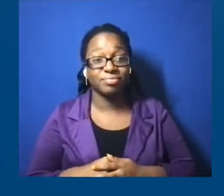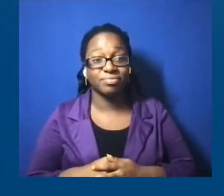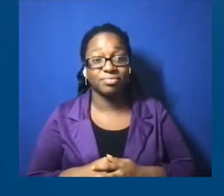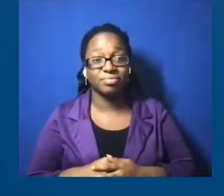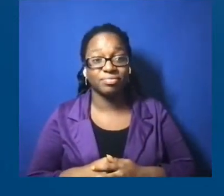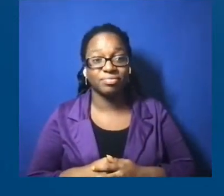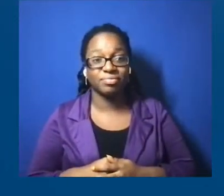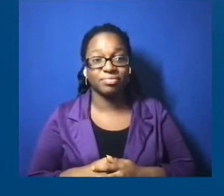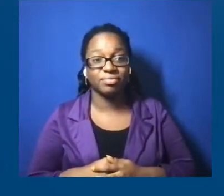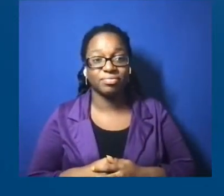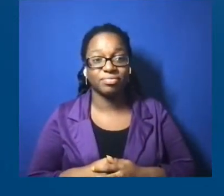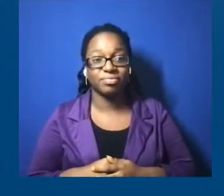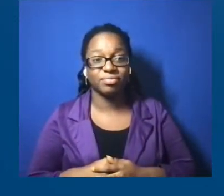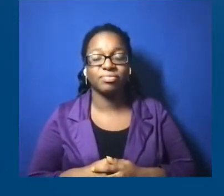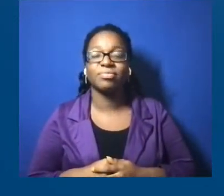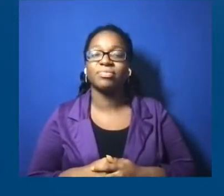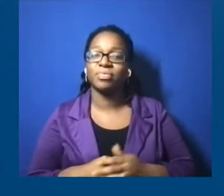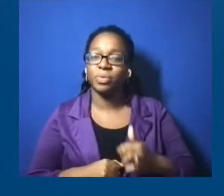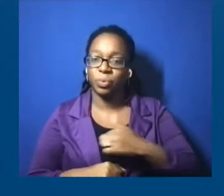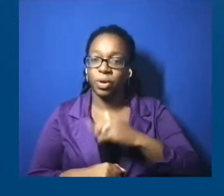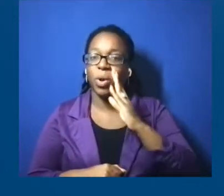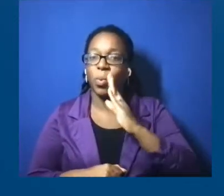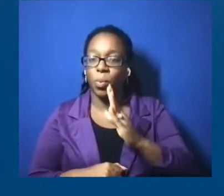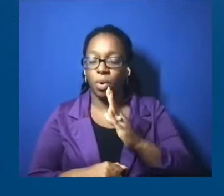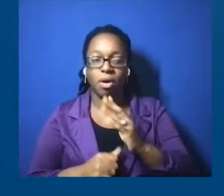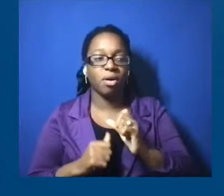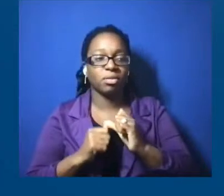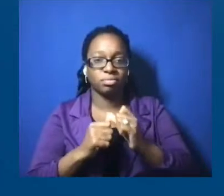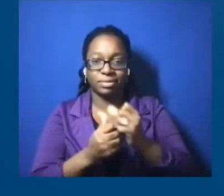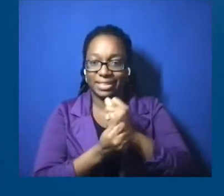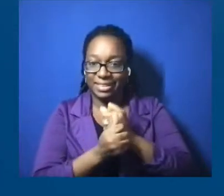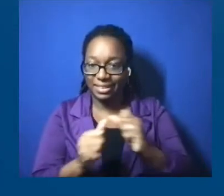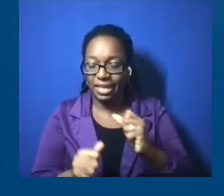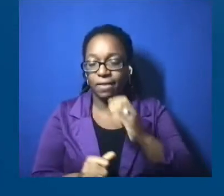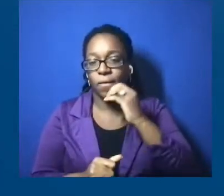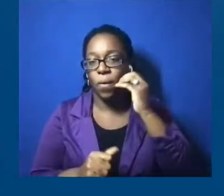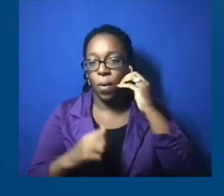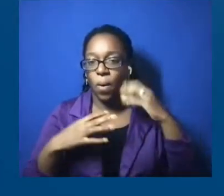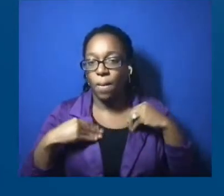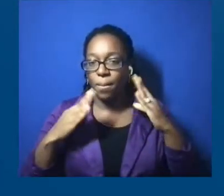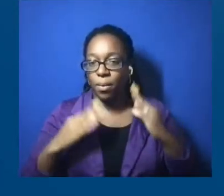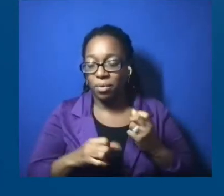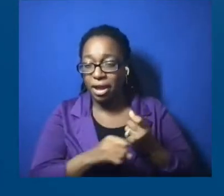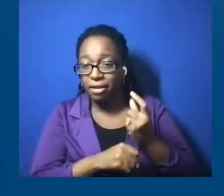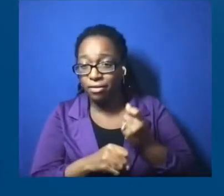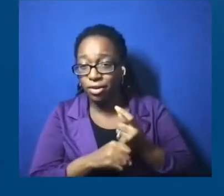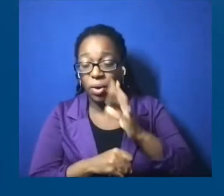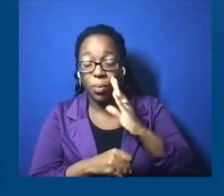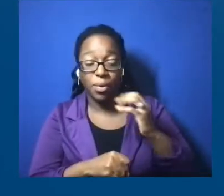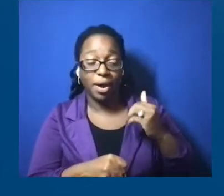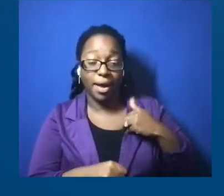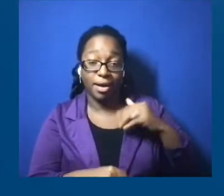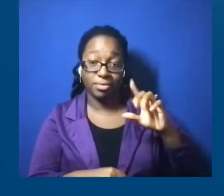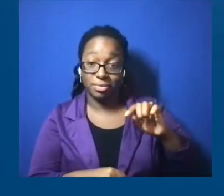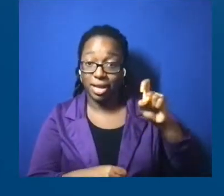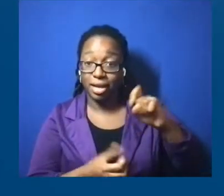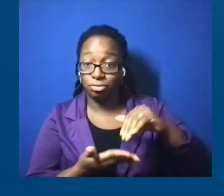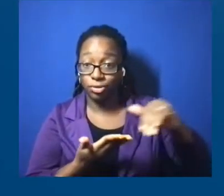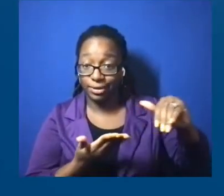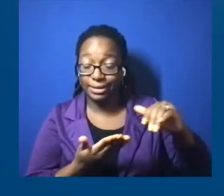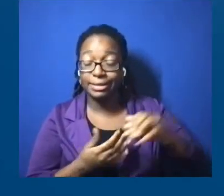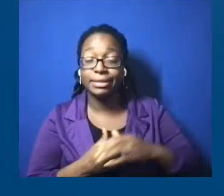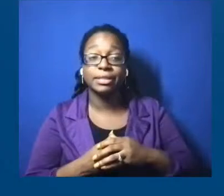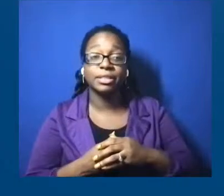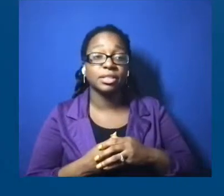Not only are we going to save homeowners thousands of dollars a year because they're going to get these tax credits for what they're doing, and weatherizing their homes and a